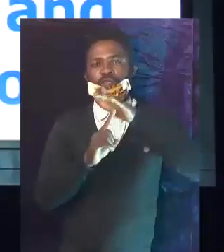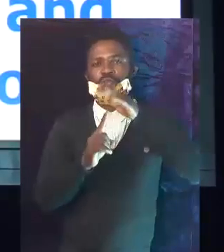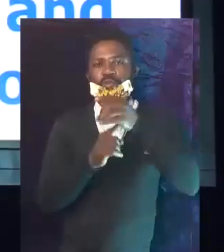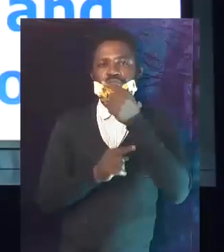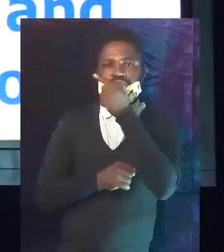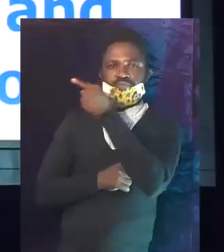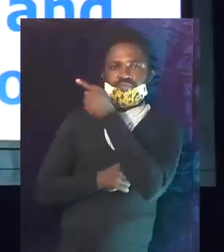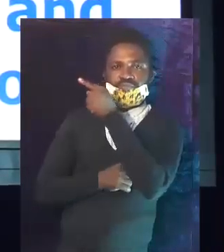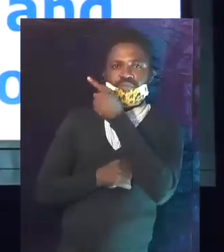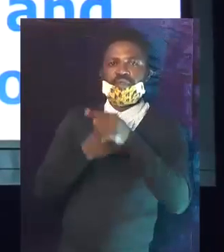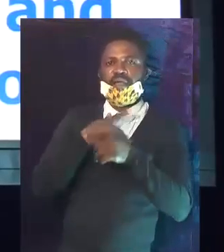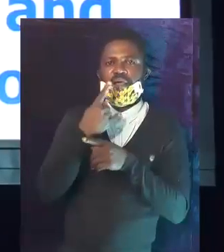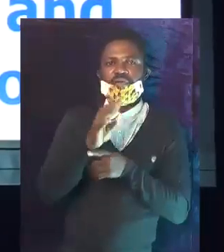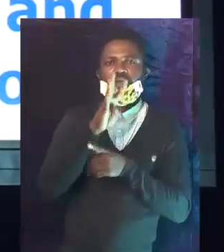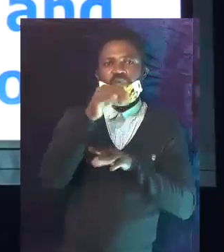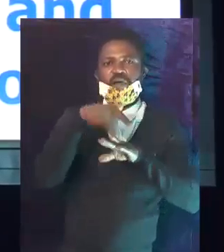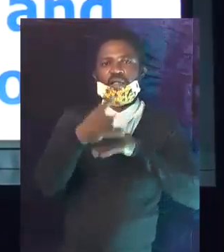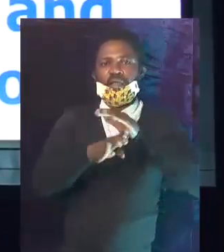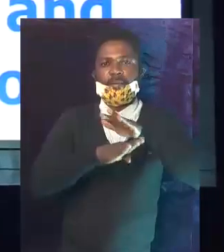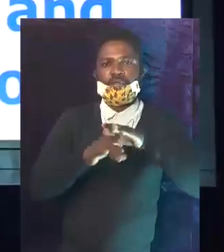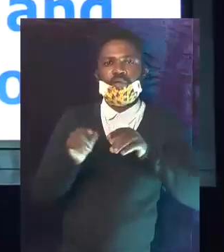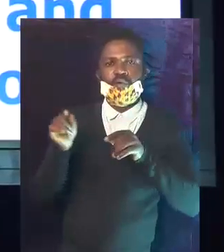is it. And the 4 at the base.